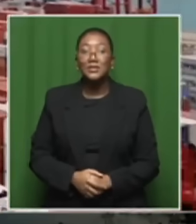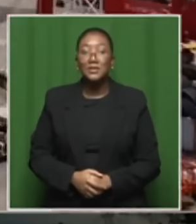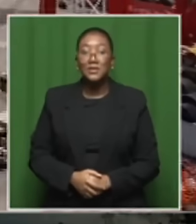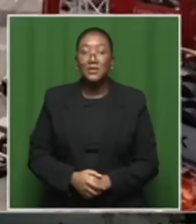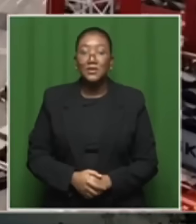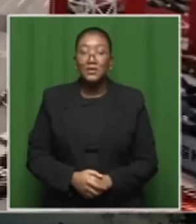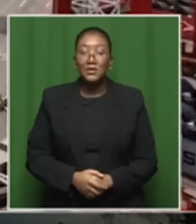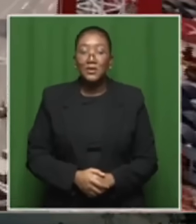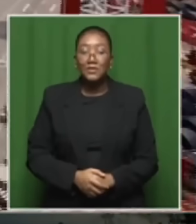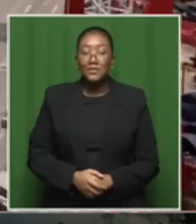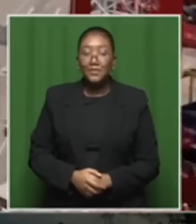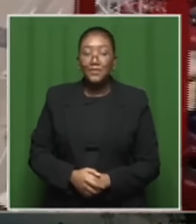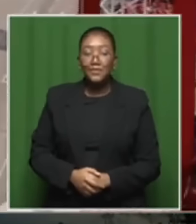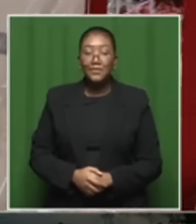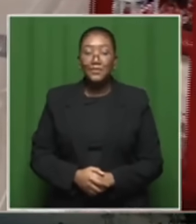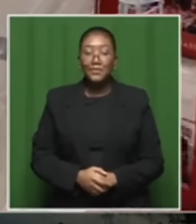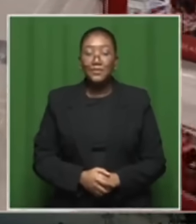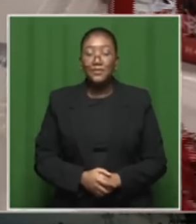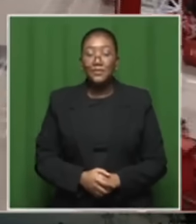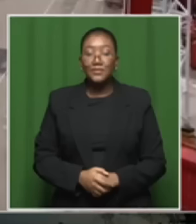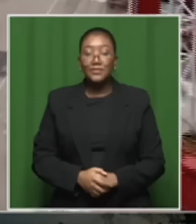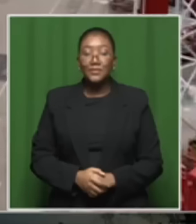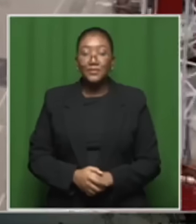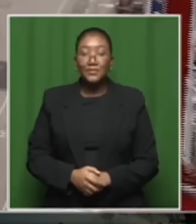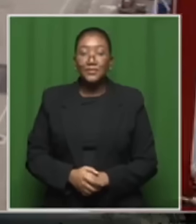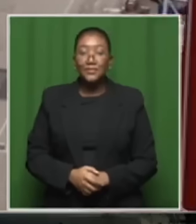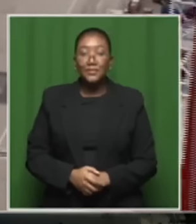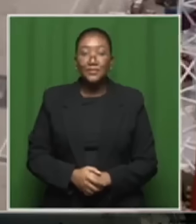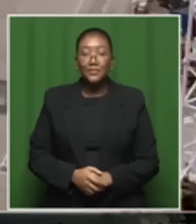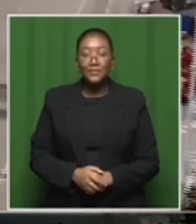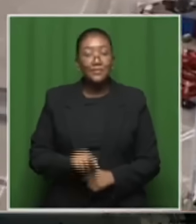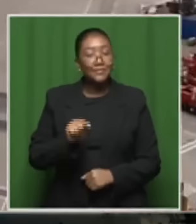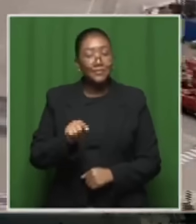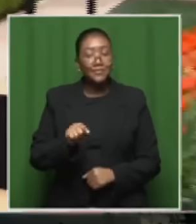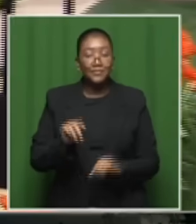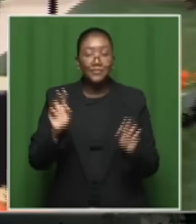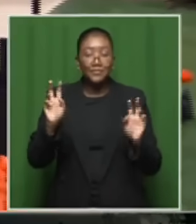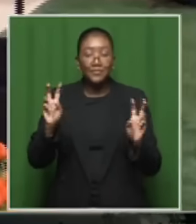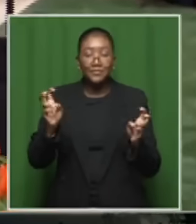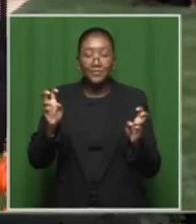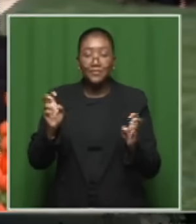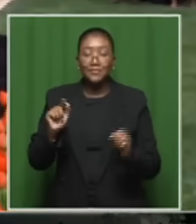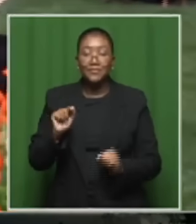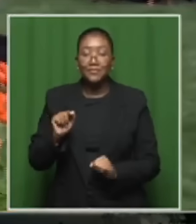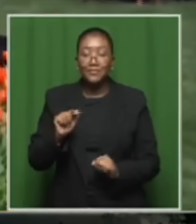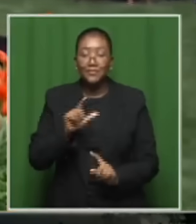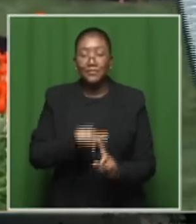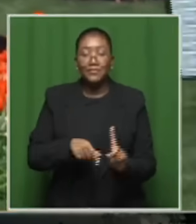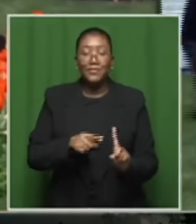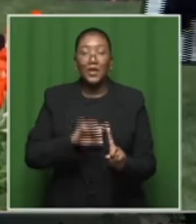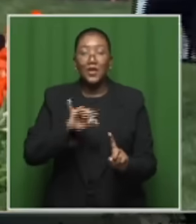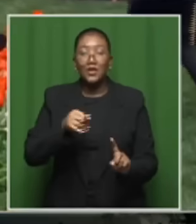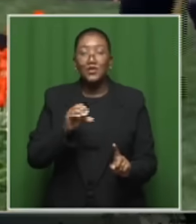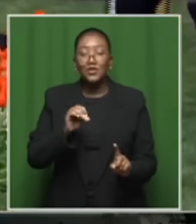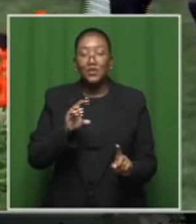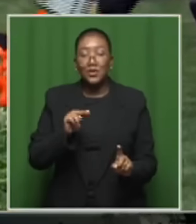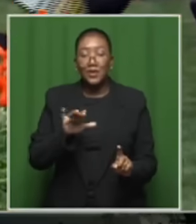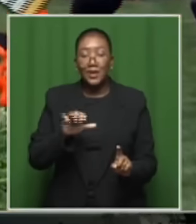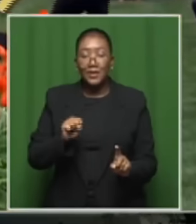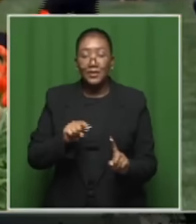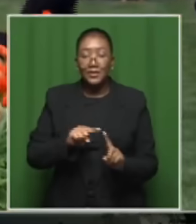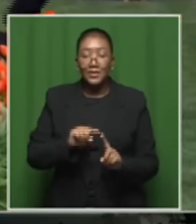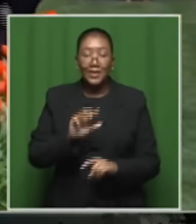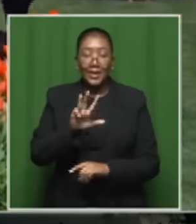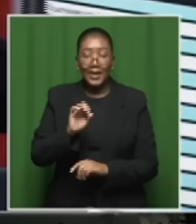perhaps maybe we can wrap on this note, is the whole issue around the appointment of Mcebisi Jonas. I mean, 90 days ago, that's